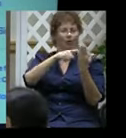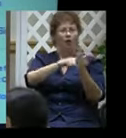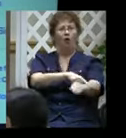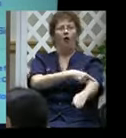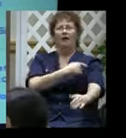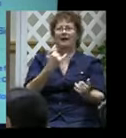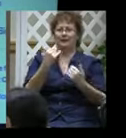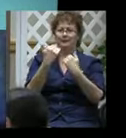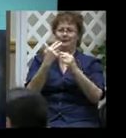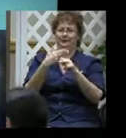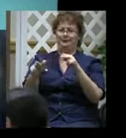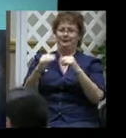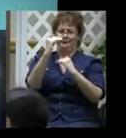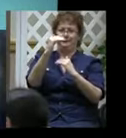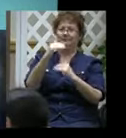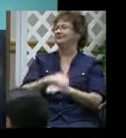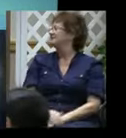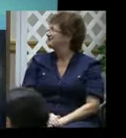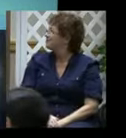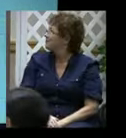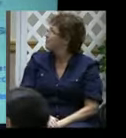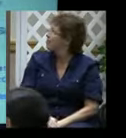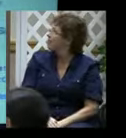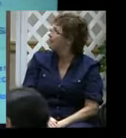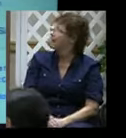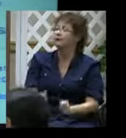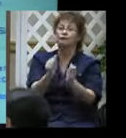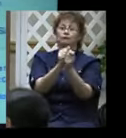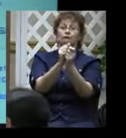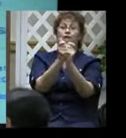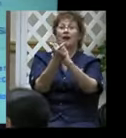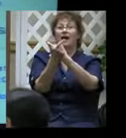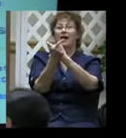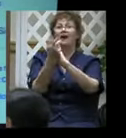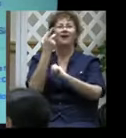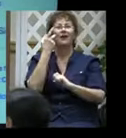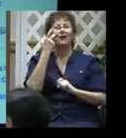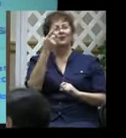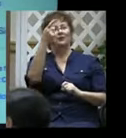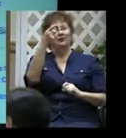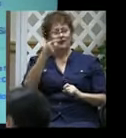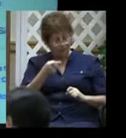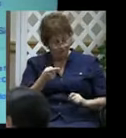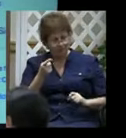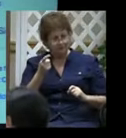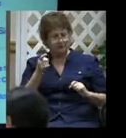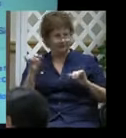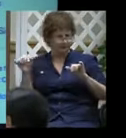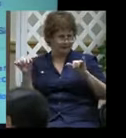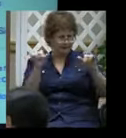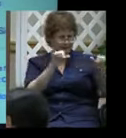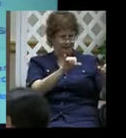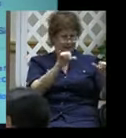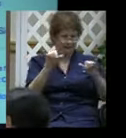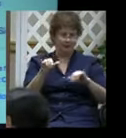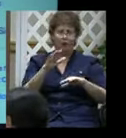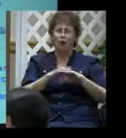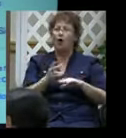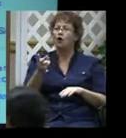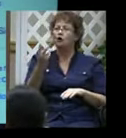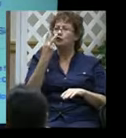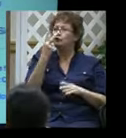issued previously. And this is the translation. You can see how it kind of mirrors the original, but it is on 2 pages because I don't